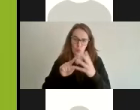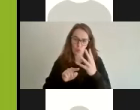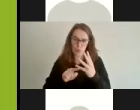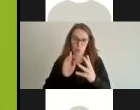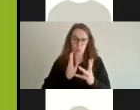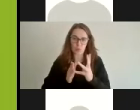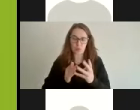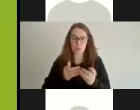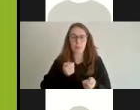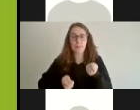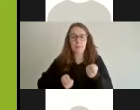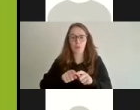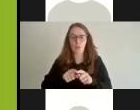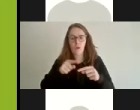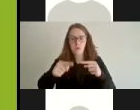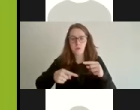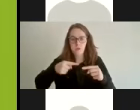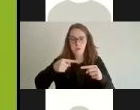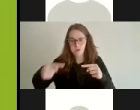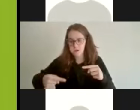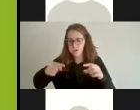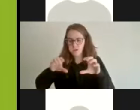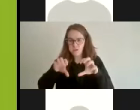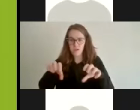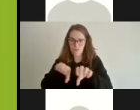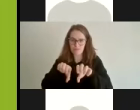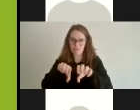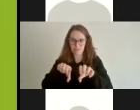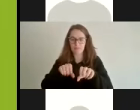below. In the small video, they are see